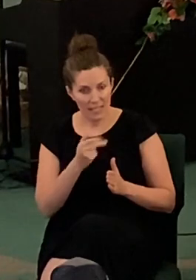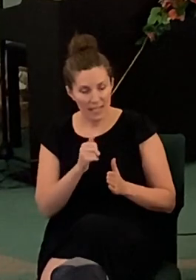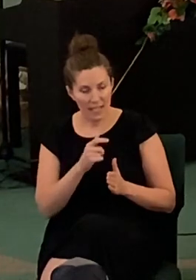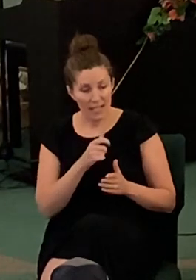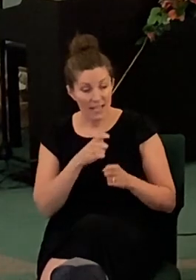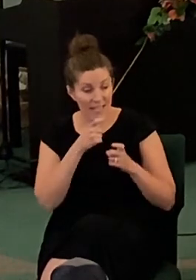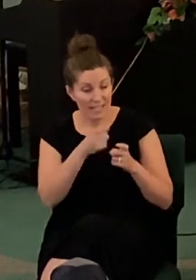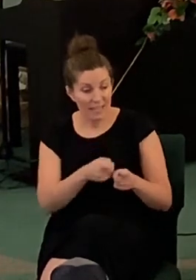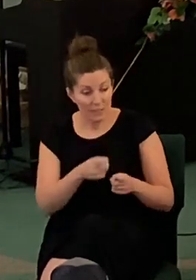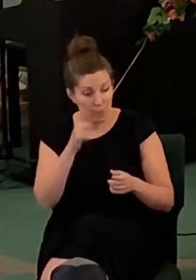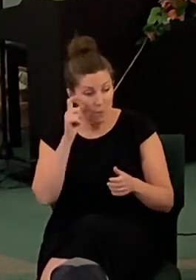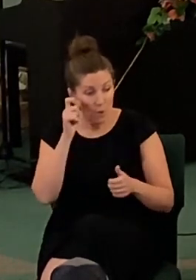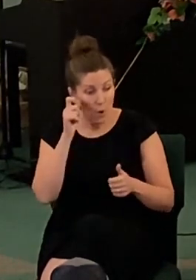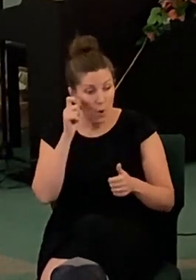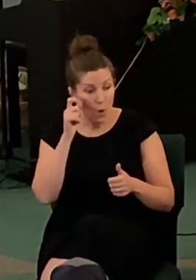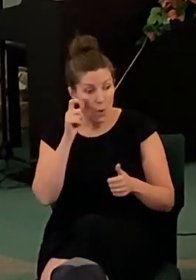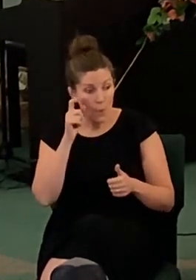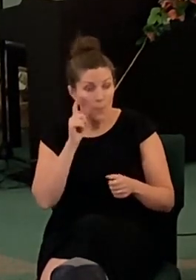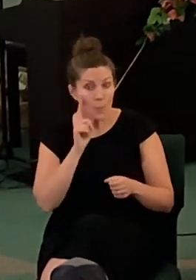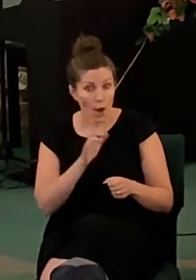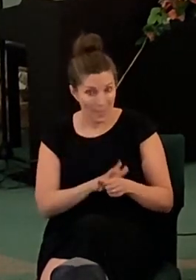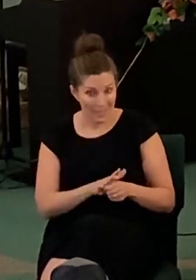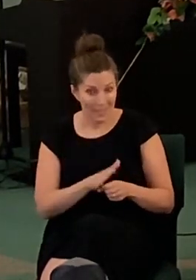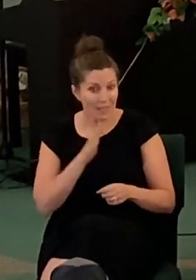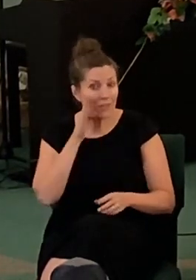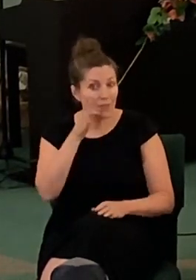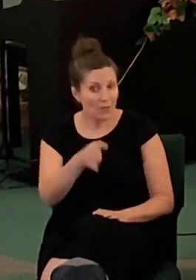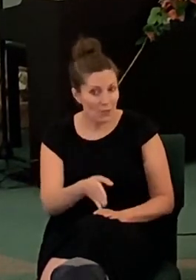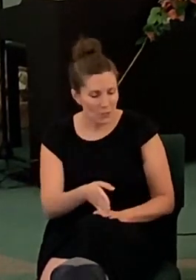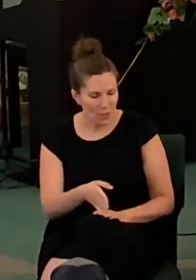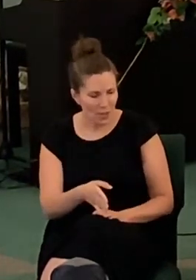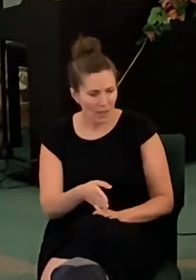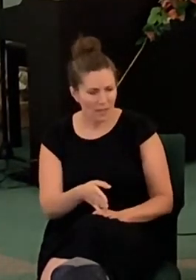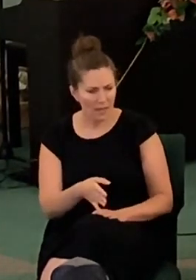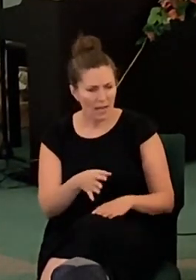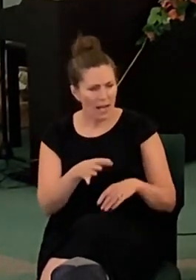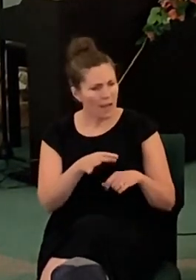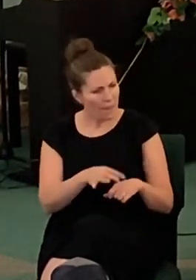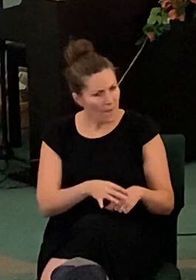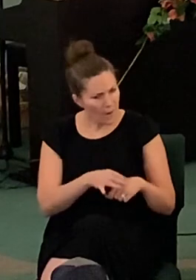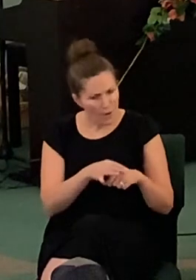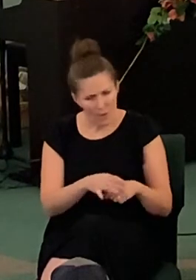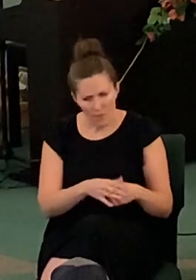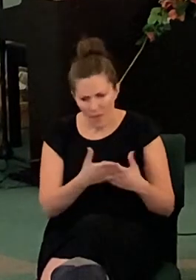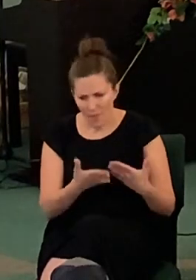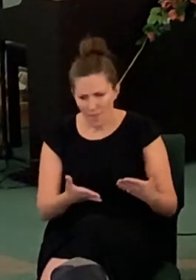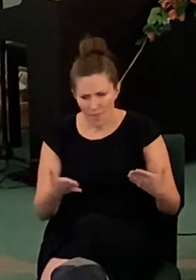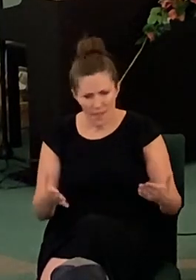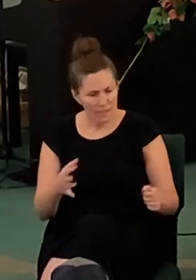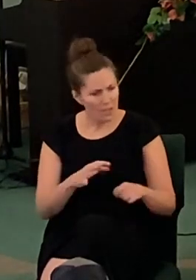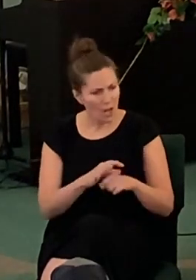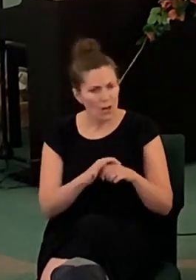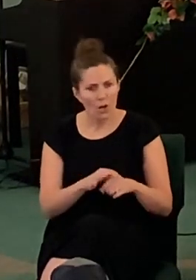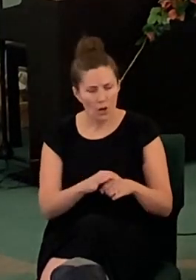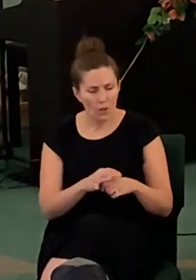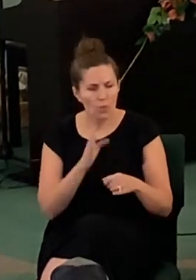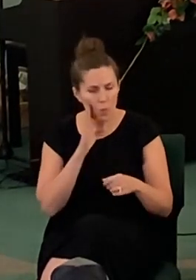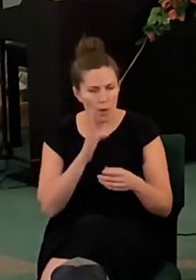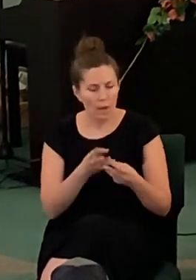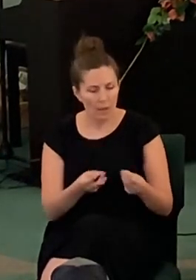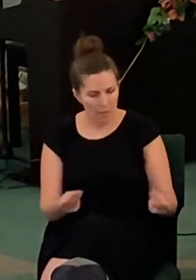that's one of them, that in light of the earth and things on earth that might pass away, God's